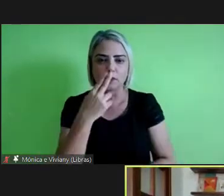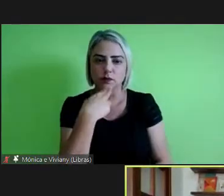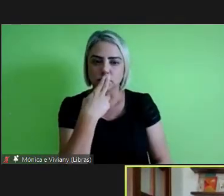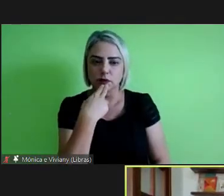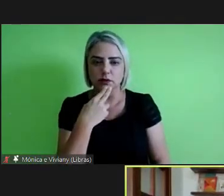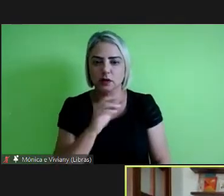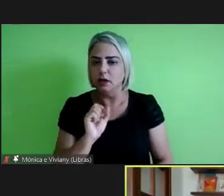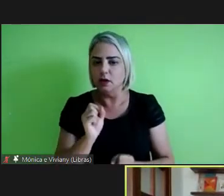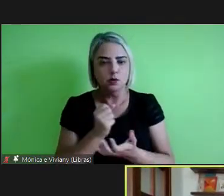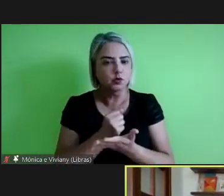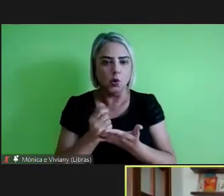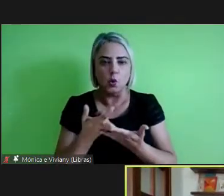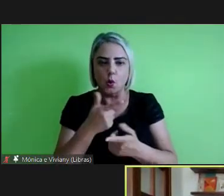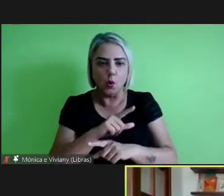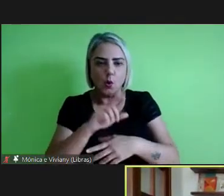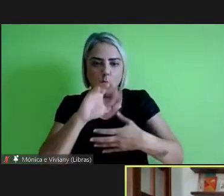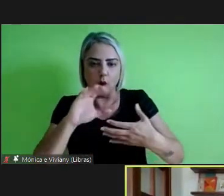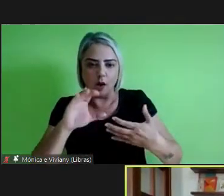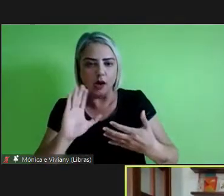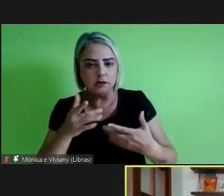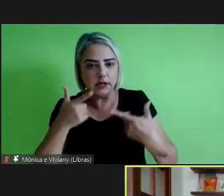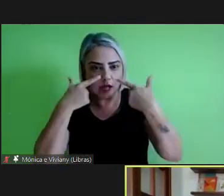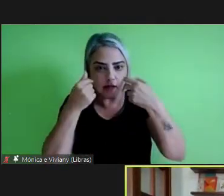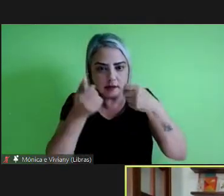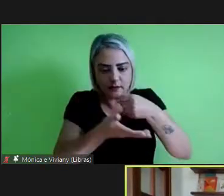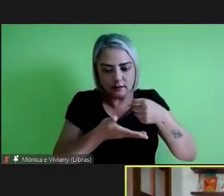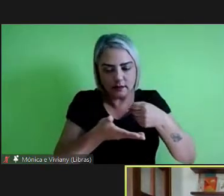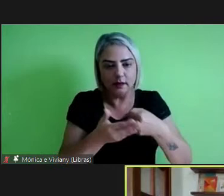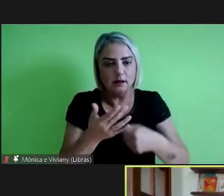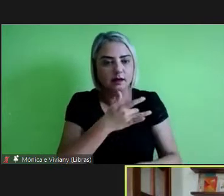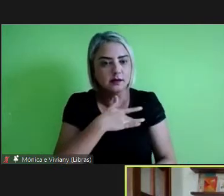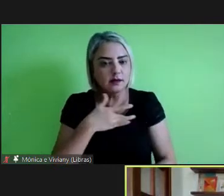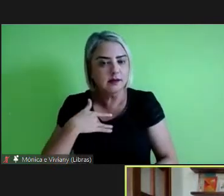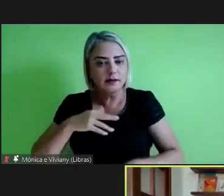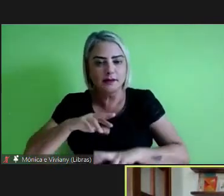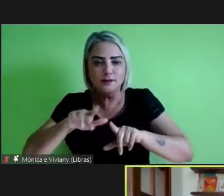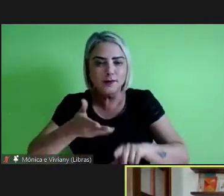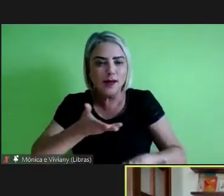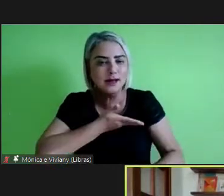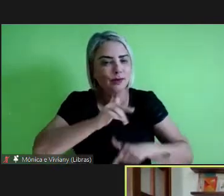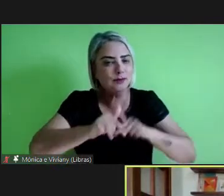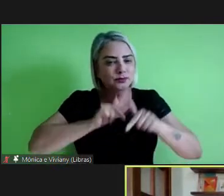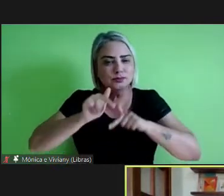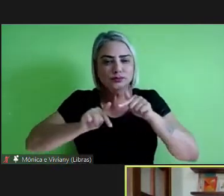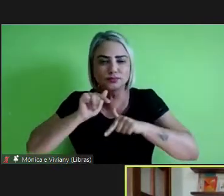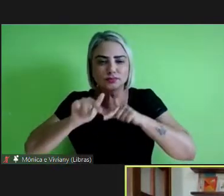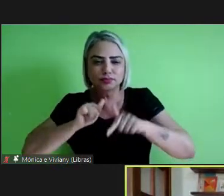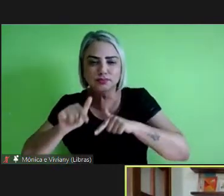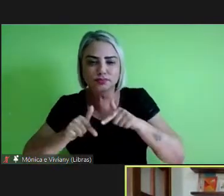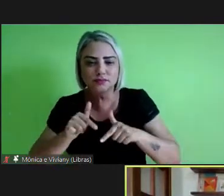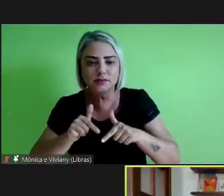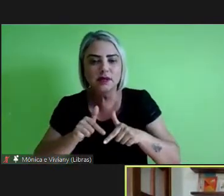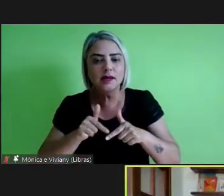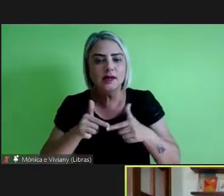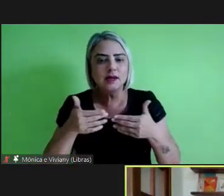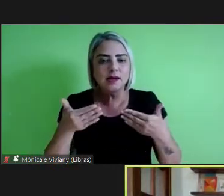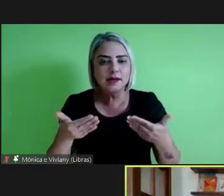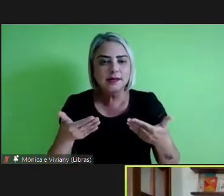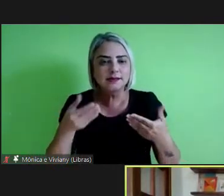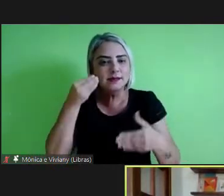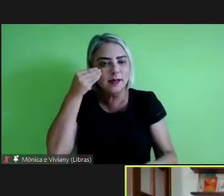a dietitian. I'm not against the category. I already did. I was an APS dietitian. We have many friends that work